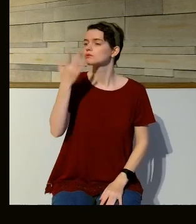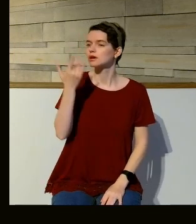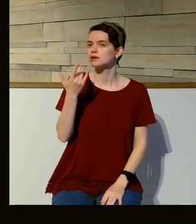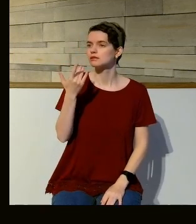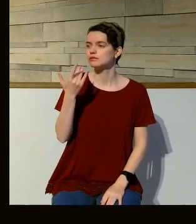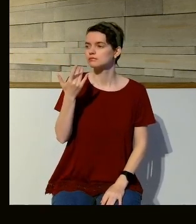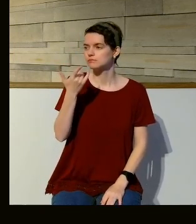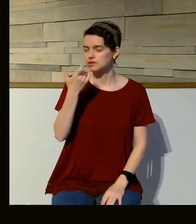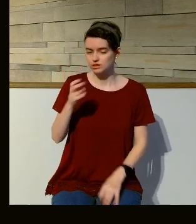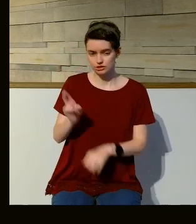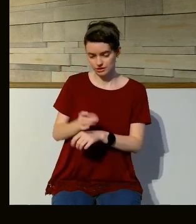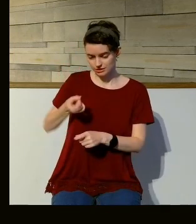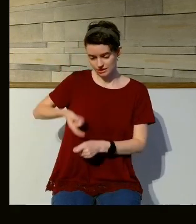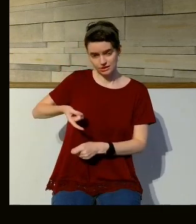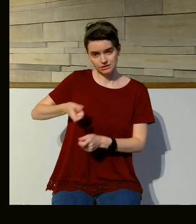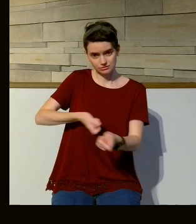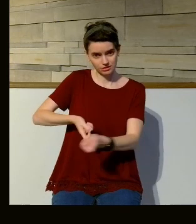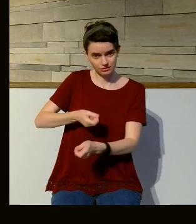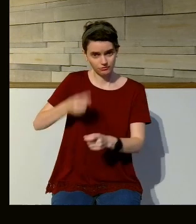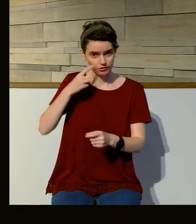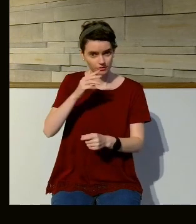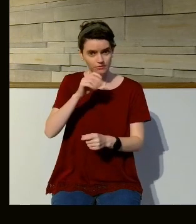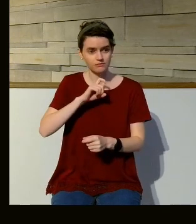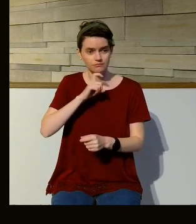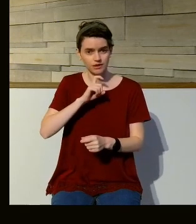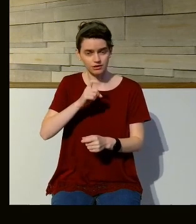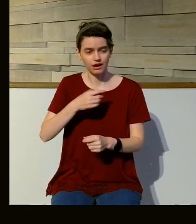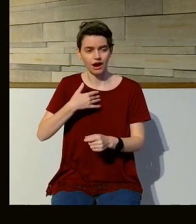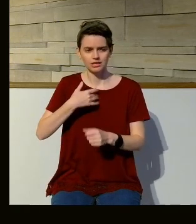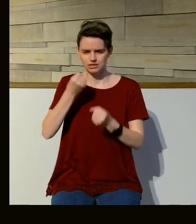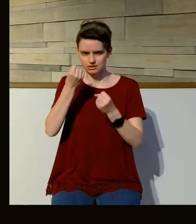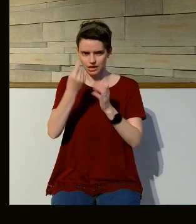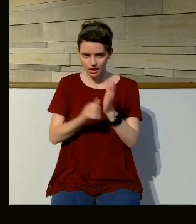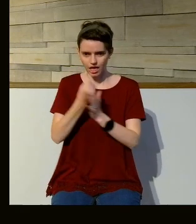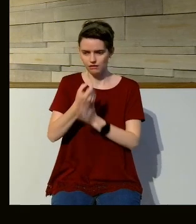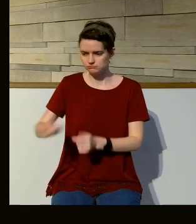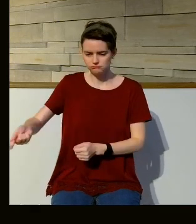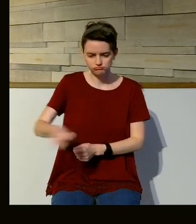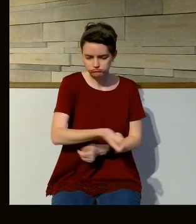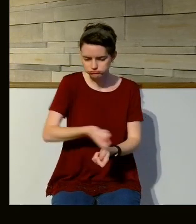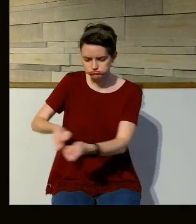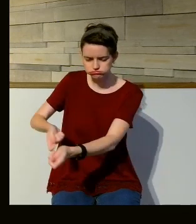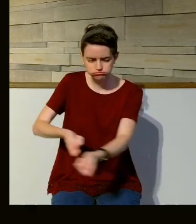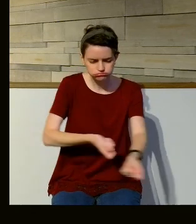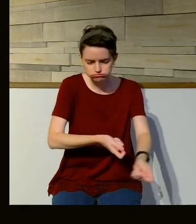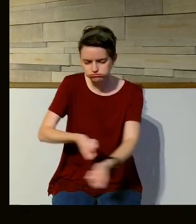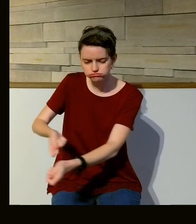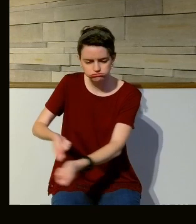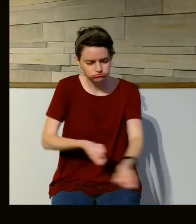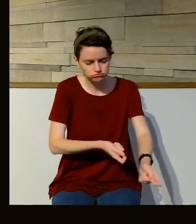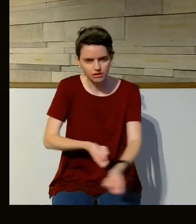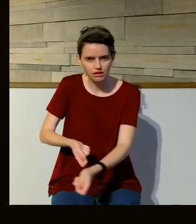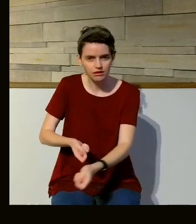why. Because you see this metal detector right here. I spent an hour or more combing this beach with this metal detector